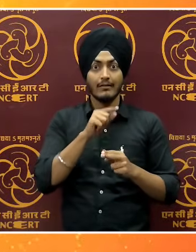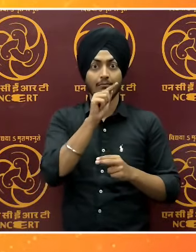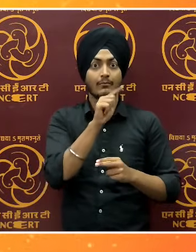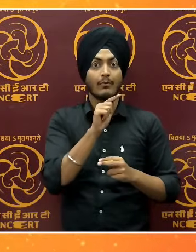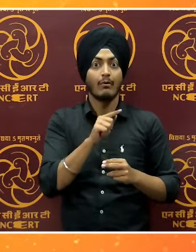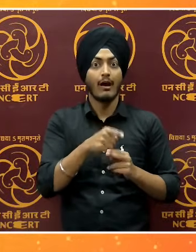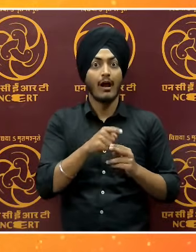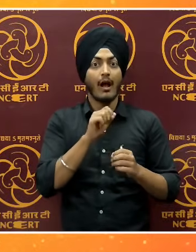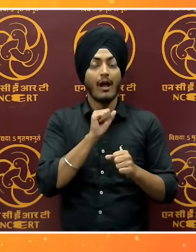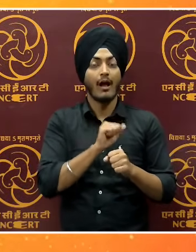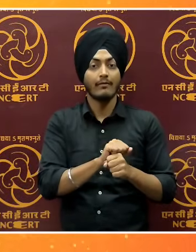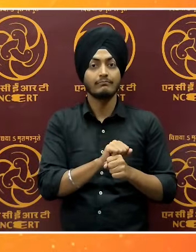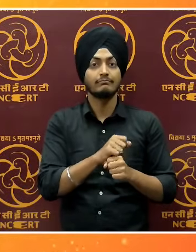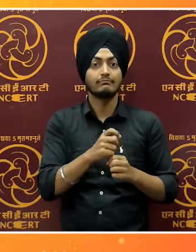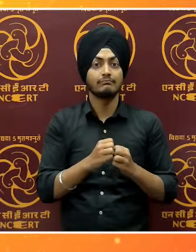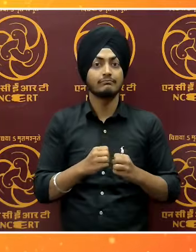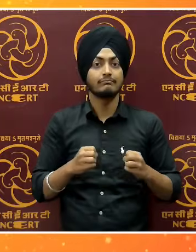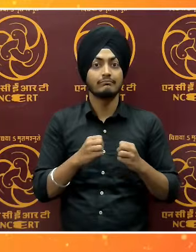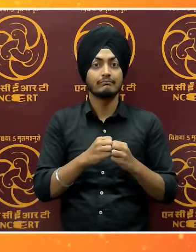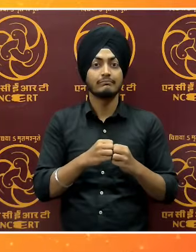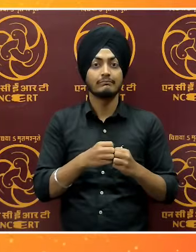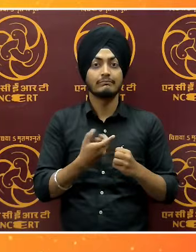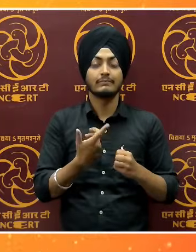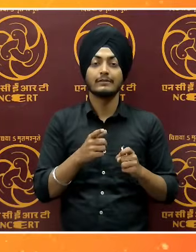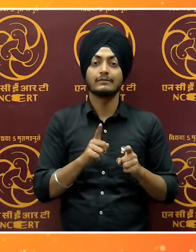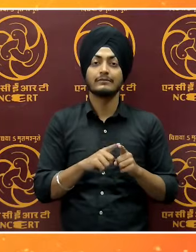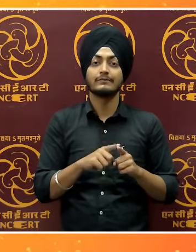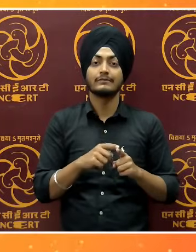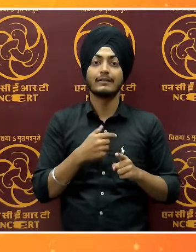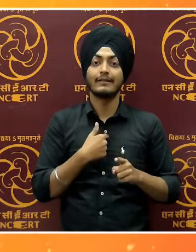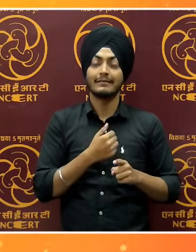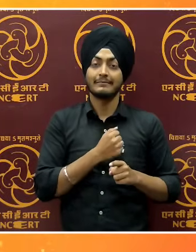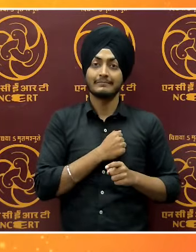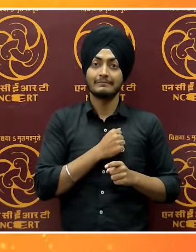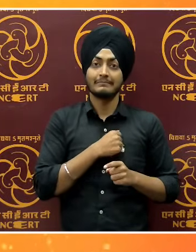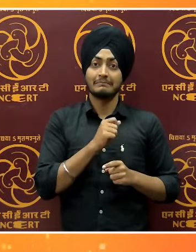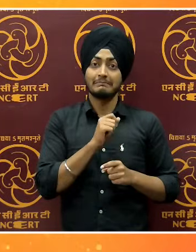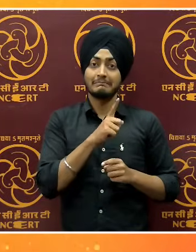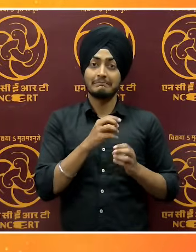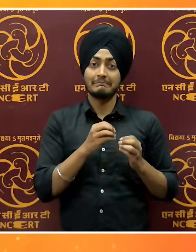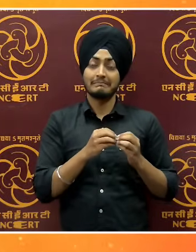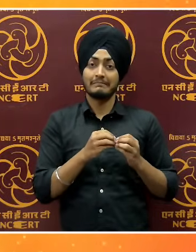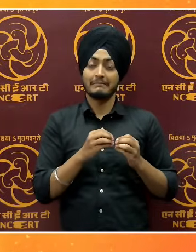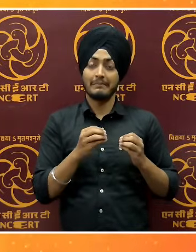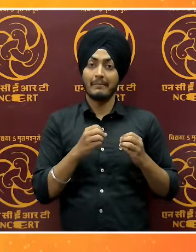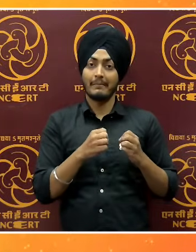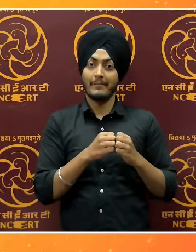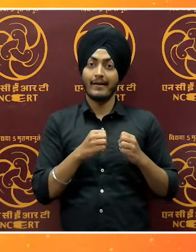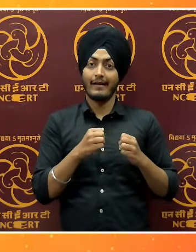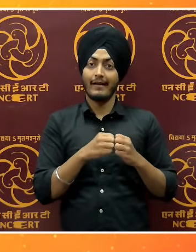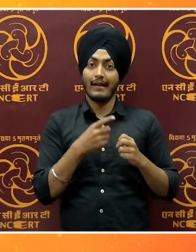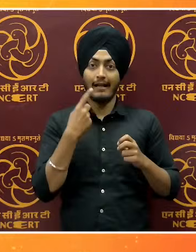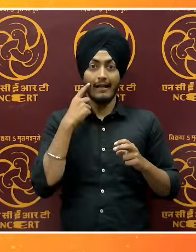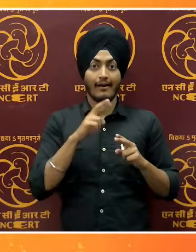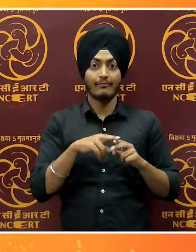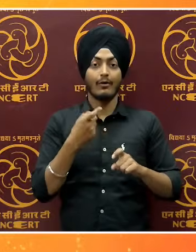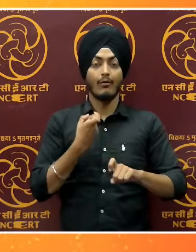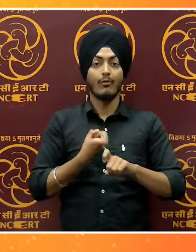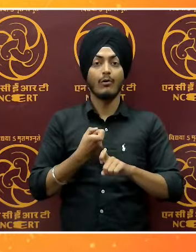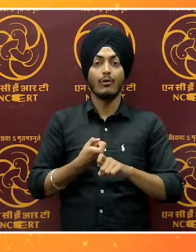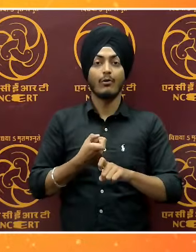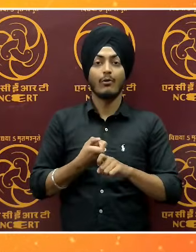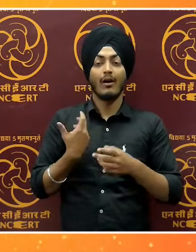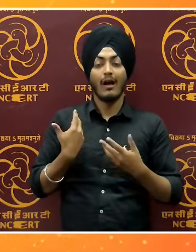magnet naturally. If you take that, some forces are around that magnet. When you bring a iron or